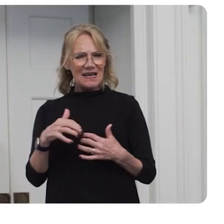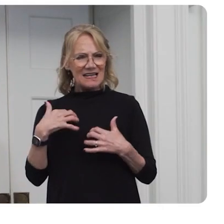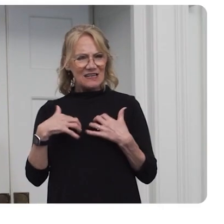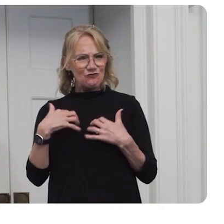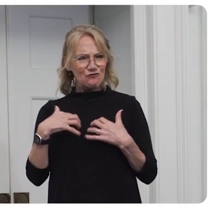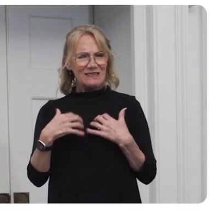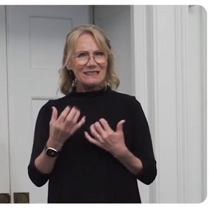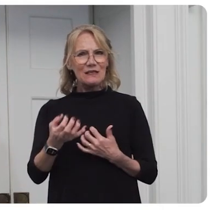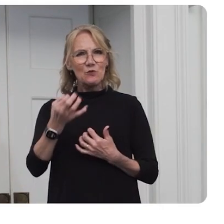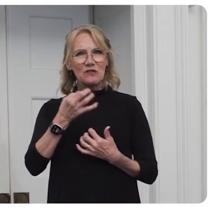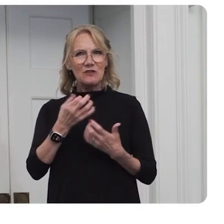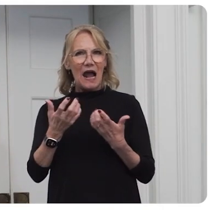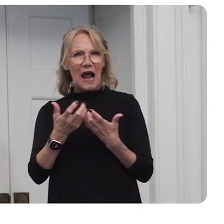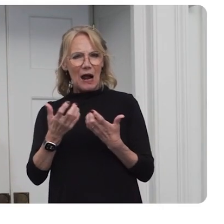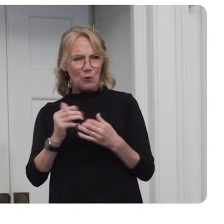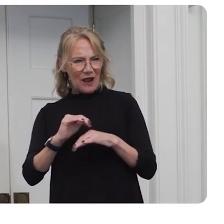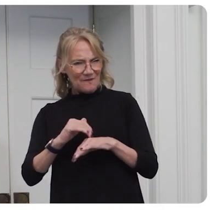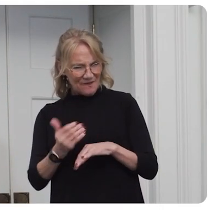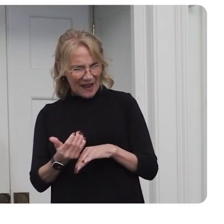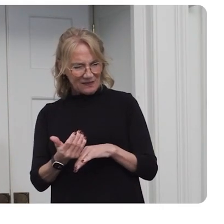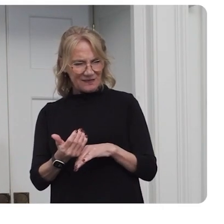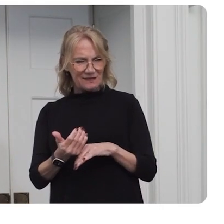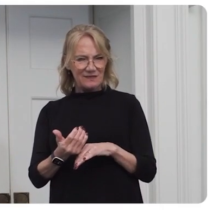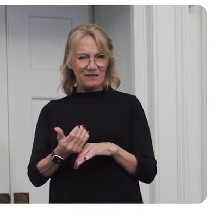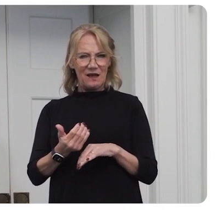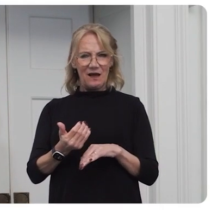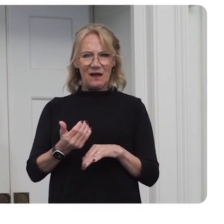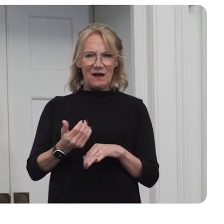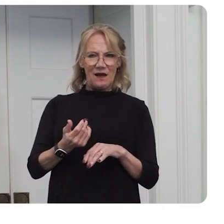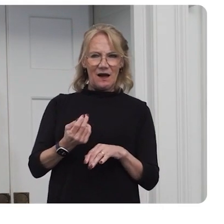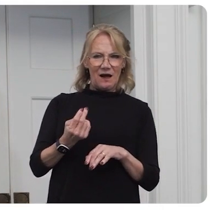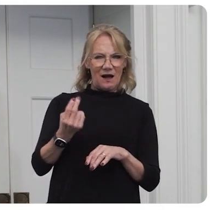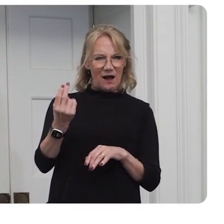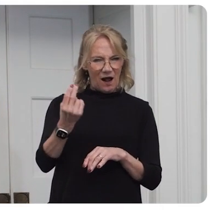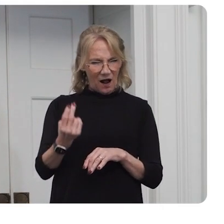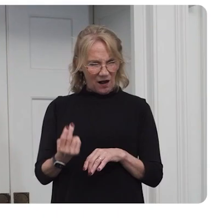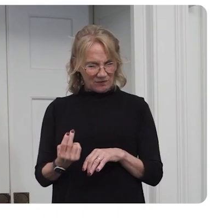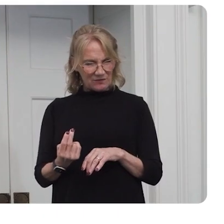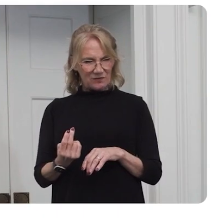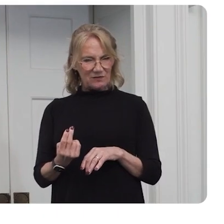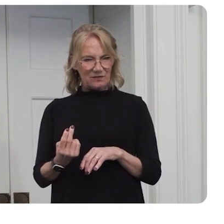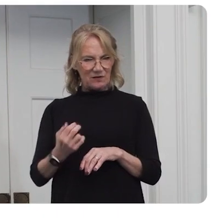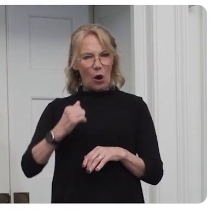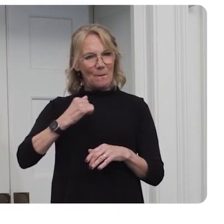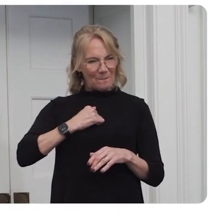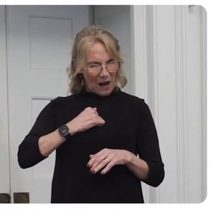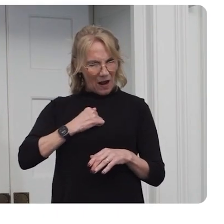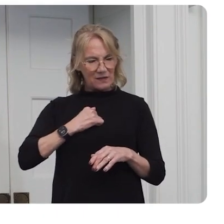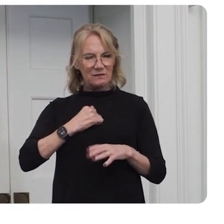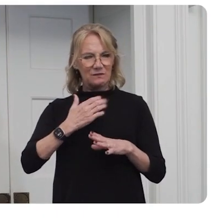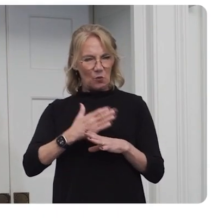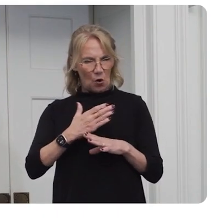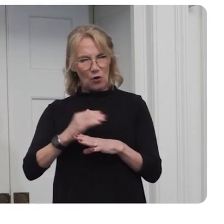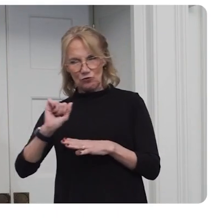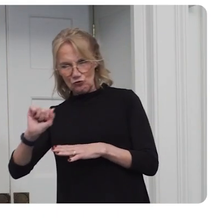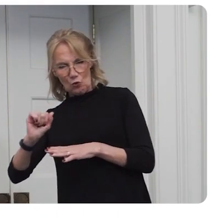yeah, interesting question about sort of how it's kind of impacted. I'm going to sort of say some at first, Grace, about how it's impacted on